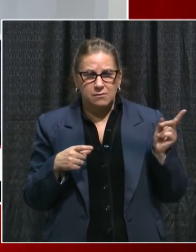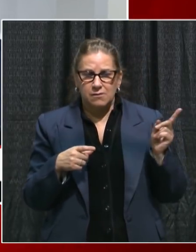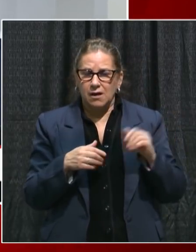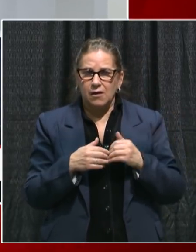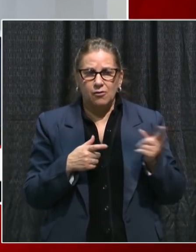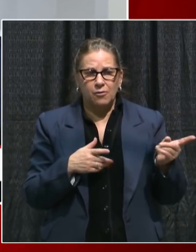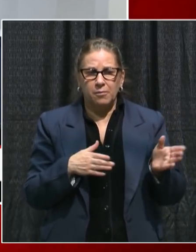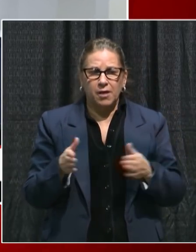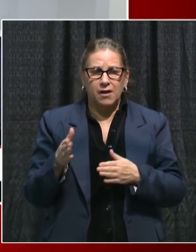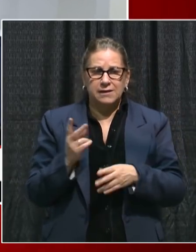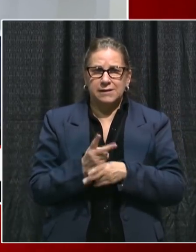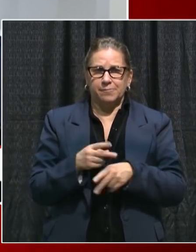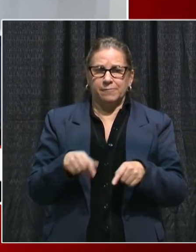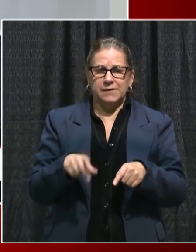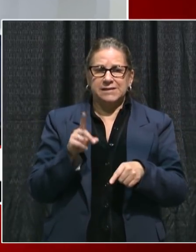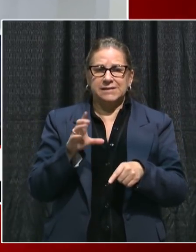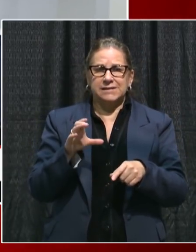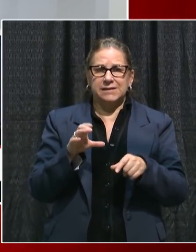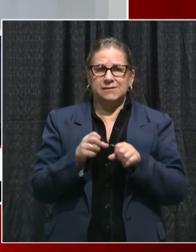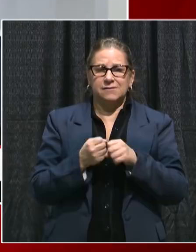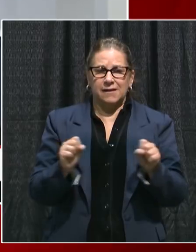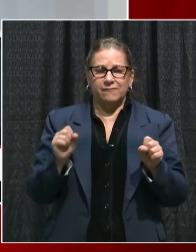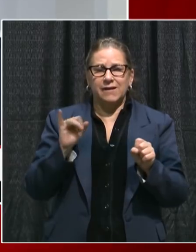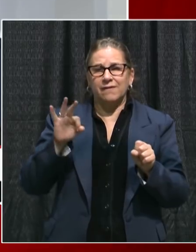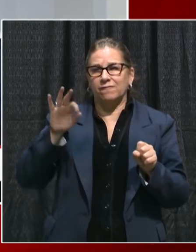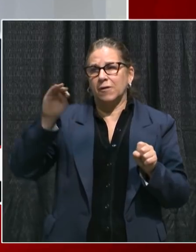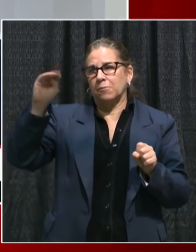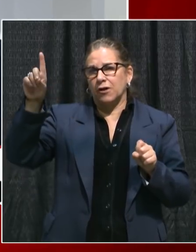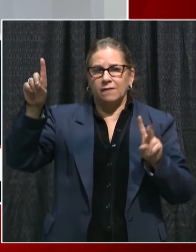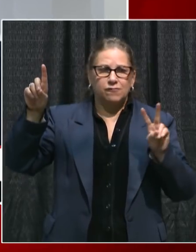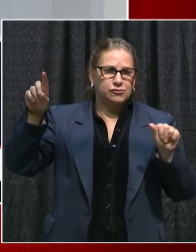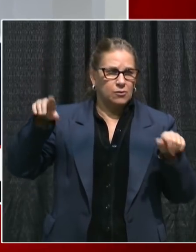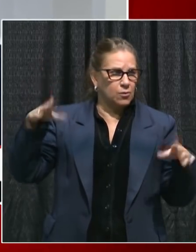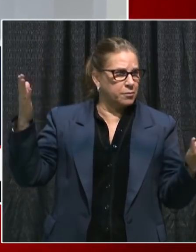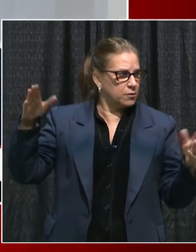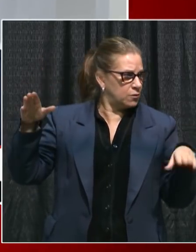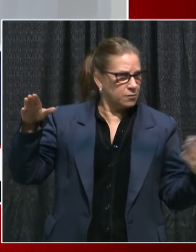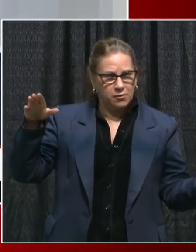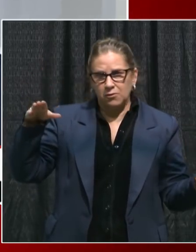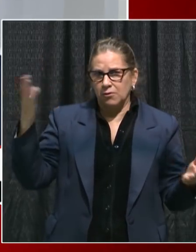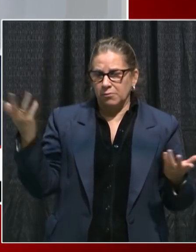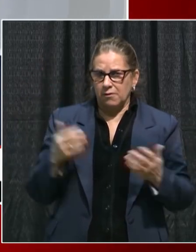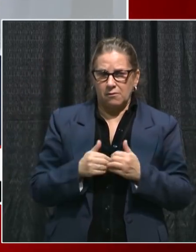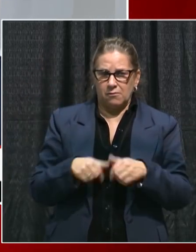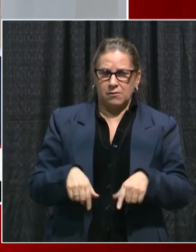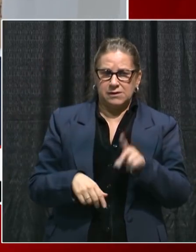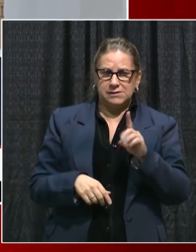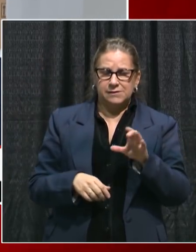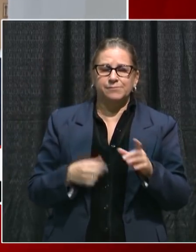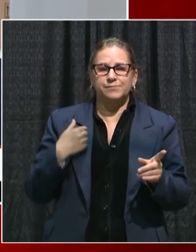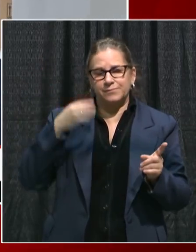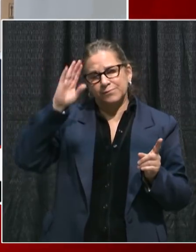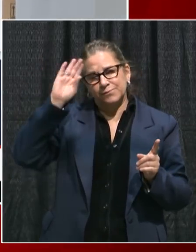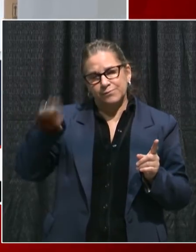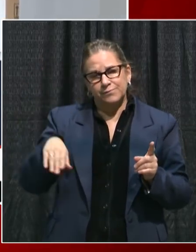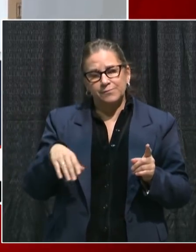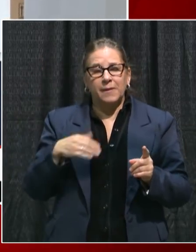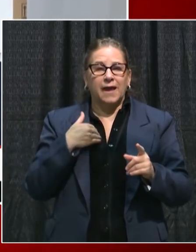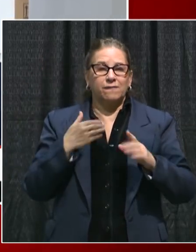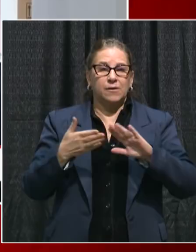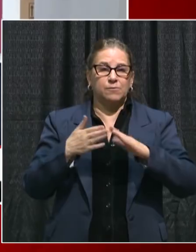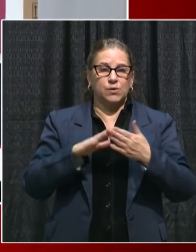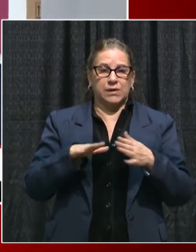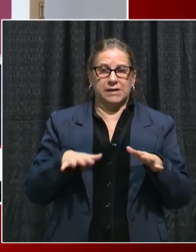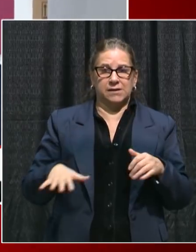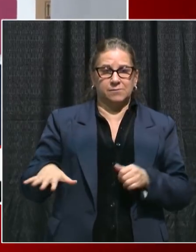and Maryland start to slowly reopen? Well, we know that there is community transmission of this virus, not only in